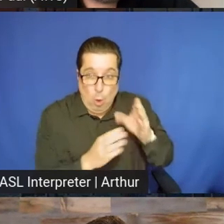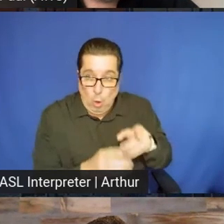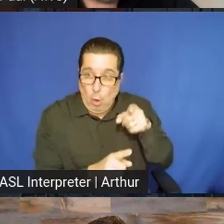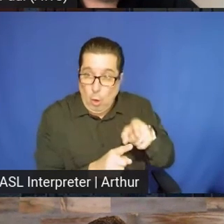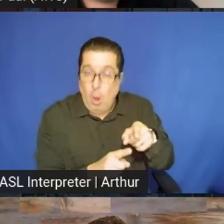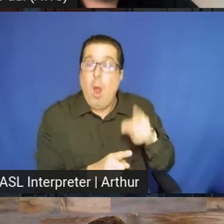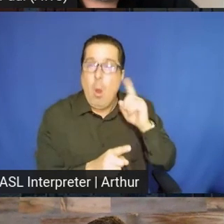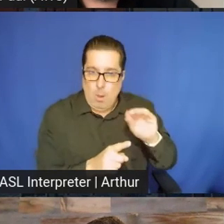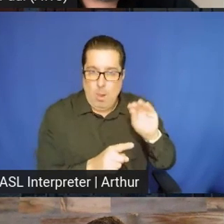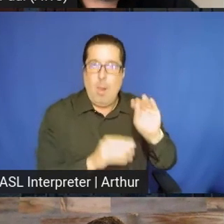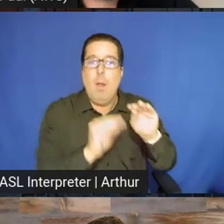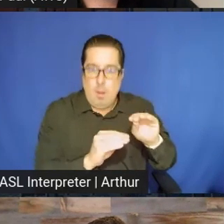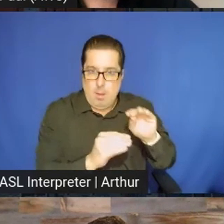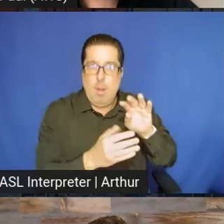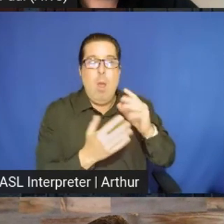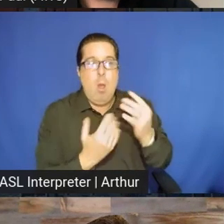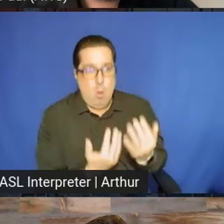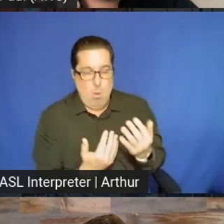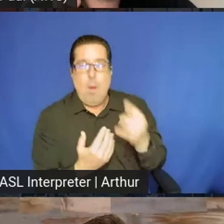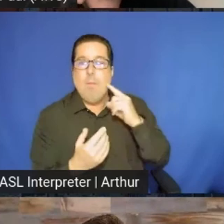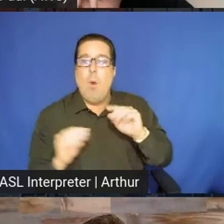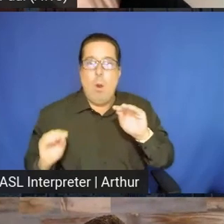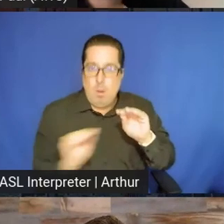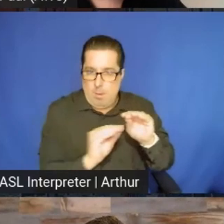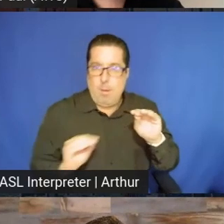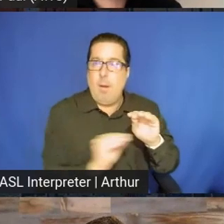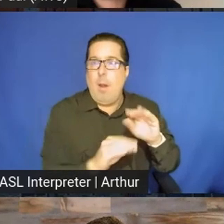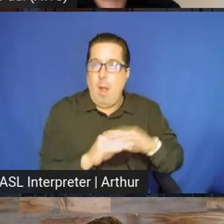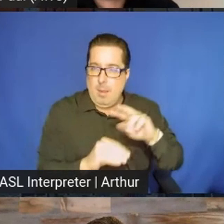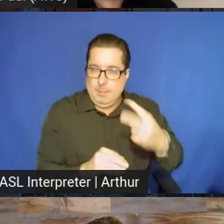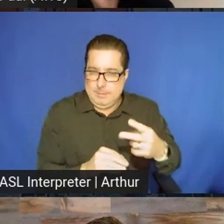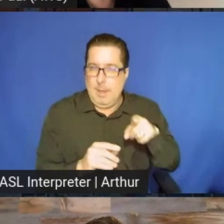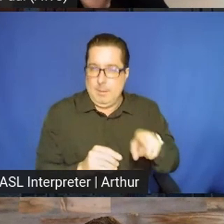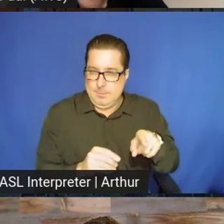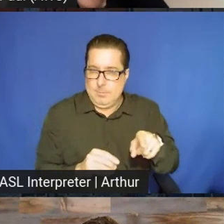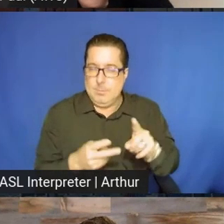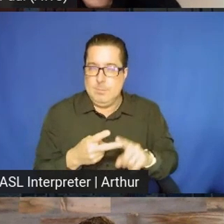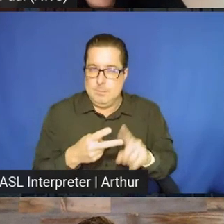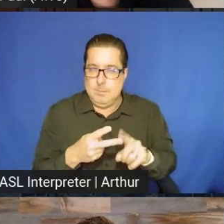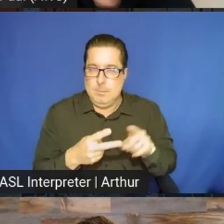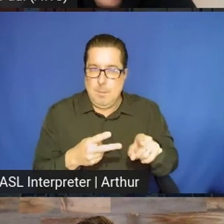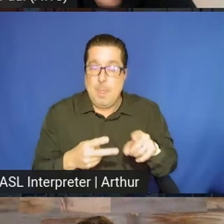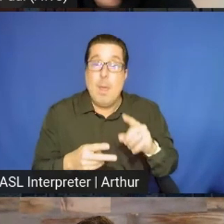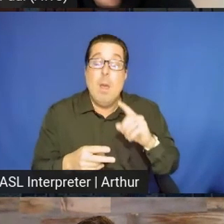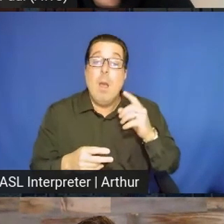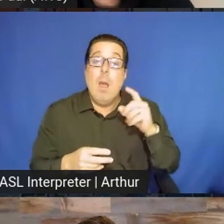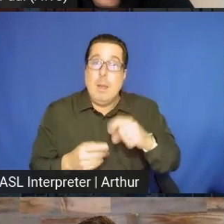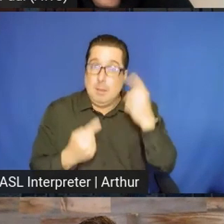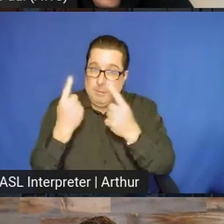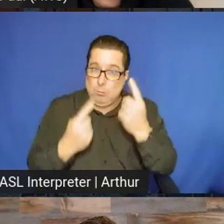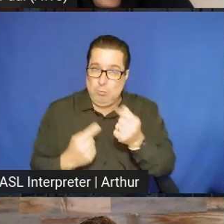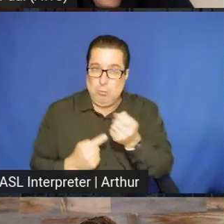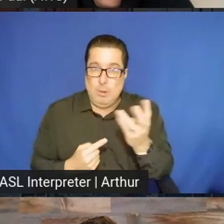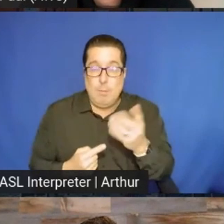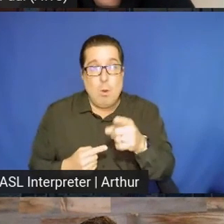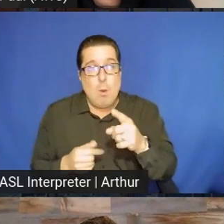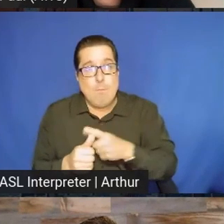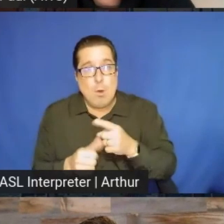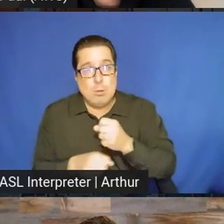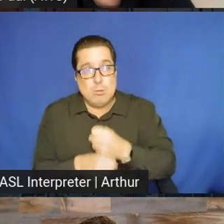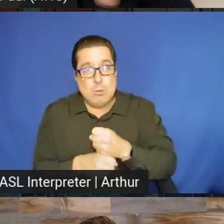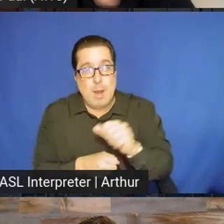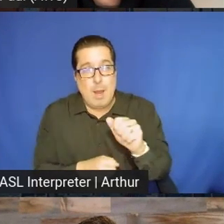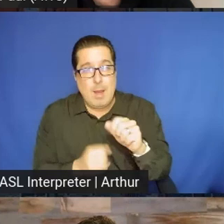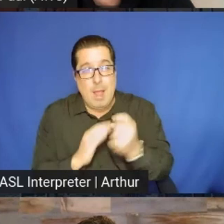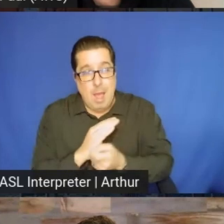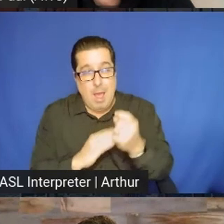pending pods onto the second worker. Now, there's a couple things to consider here. So first, when you create an autoscaling group, our